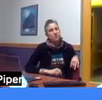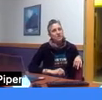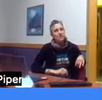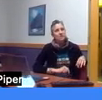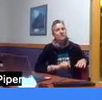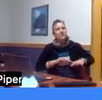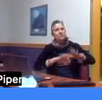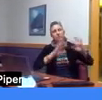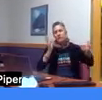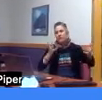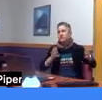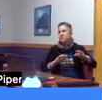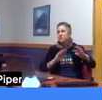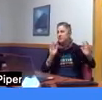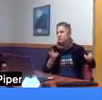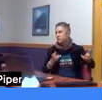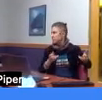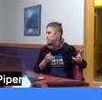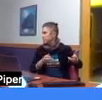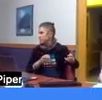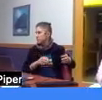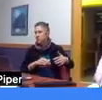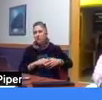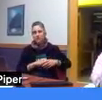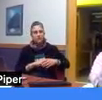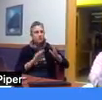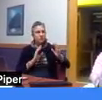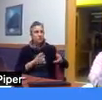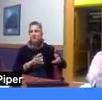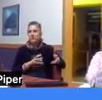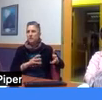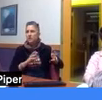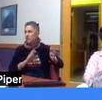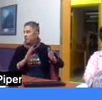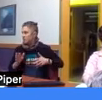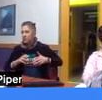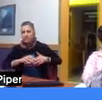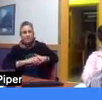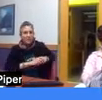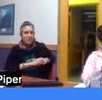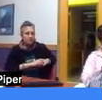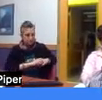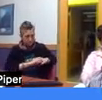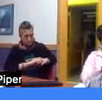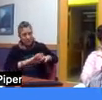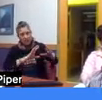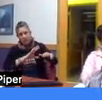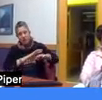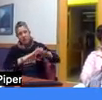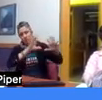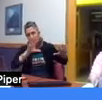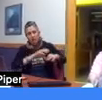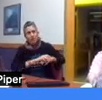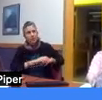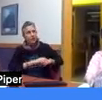so justice is definitely more of like a social justice, human rights, versus just what's legal and not legal. And,